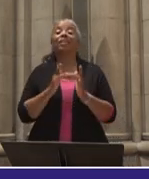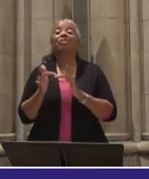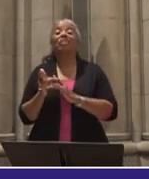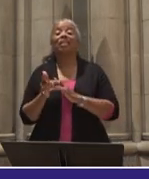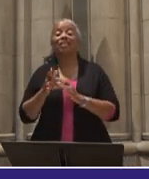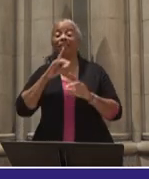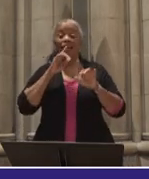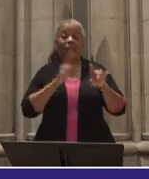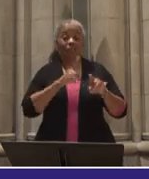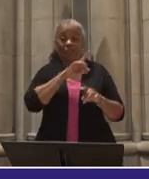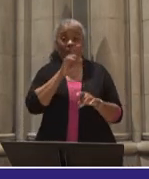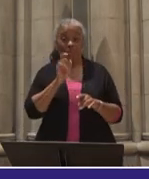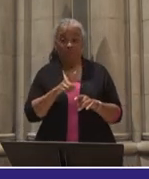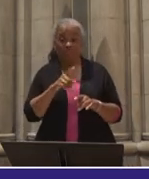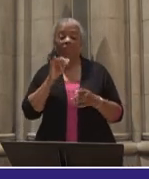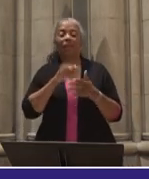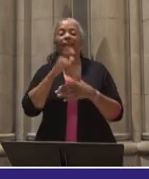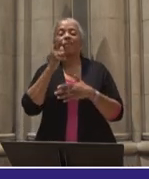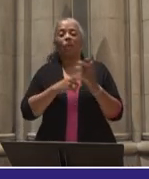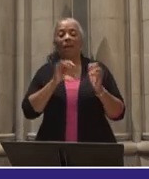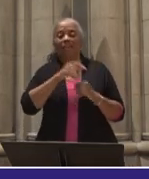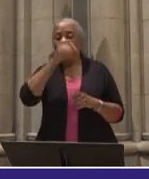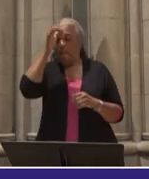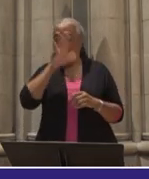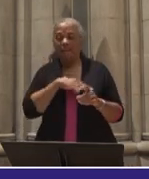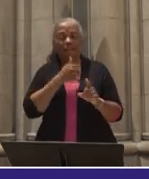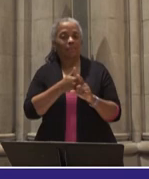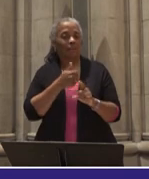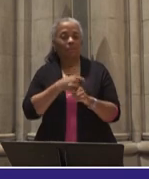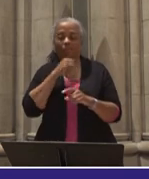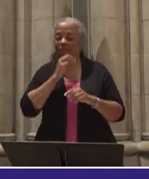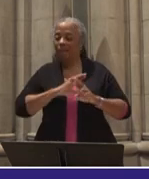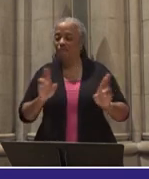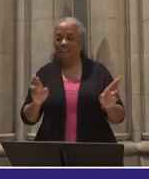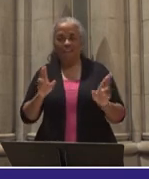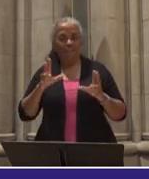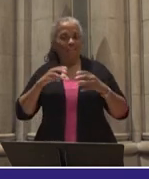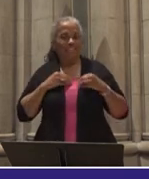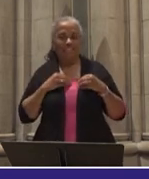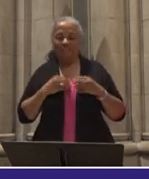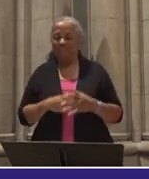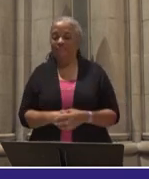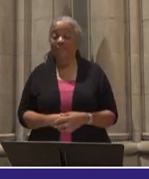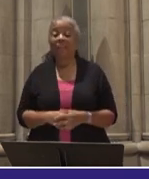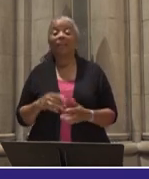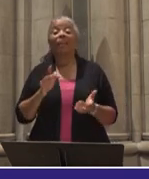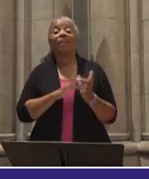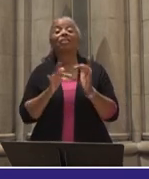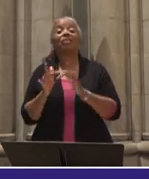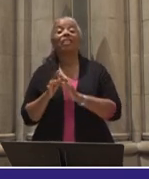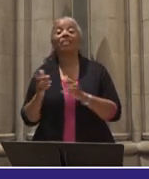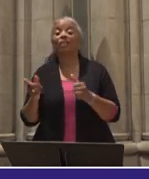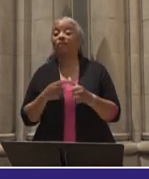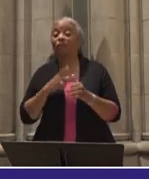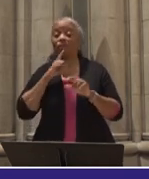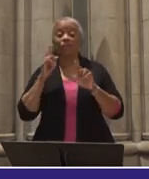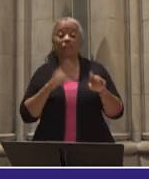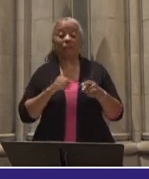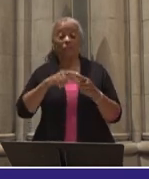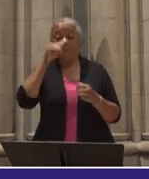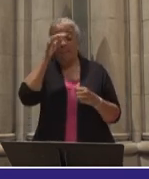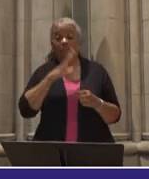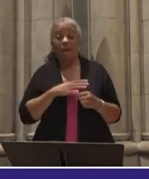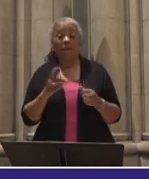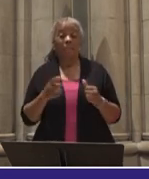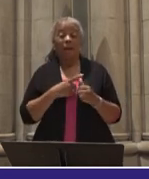answer to this question is one that the man was not quite ready for. For Jesus first responds to the man